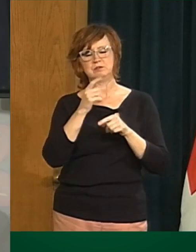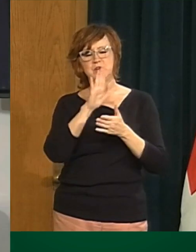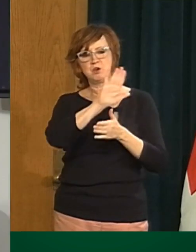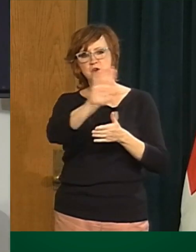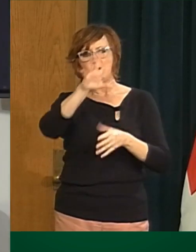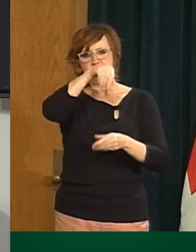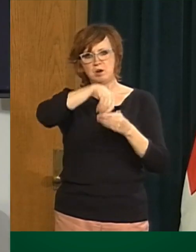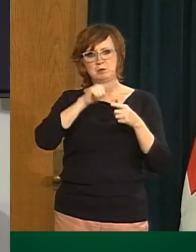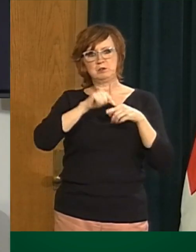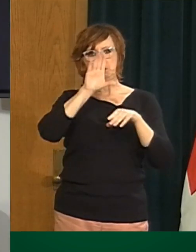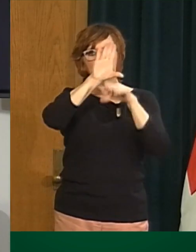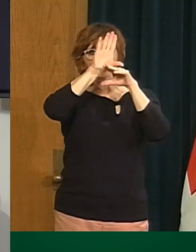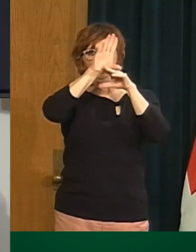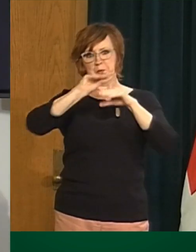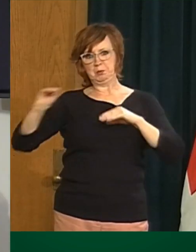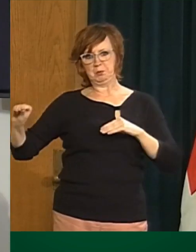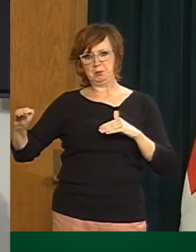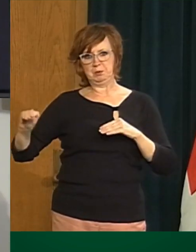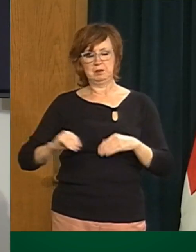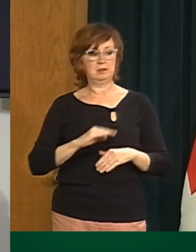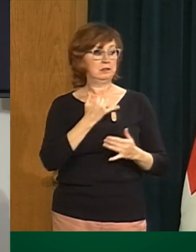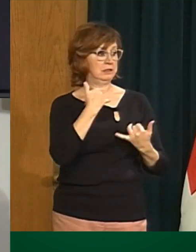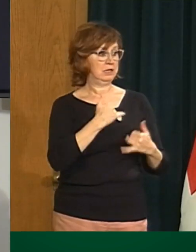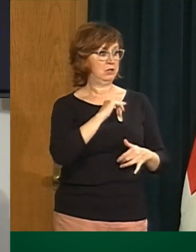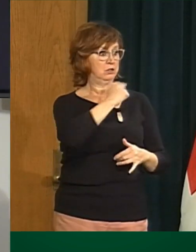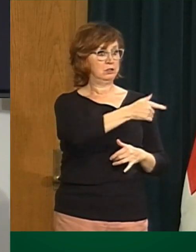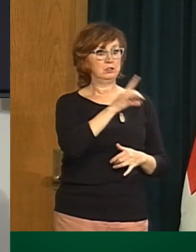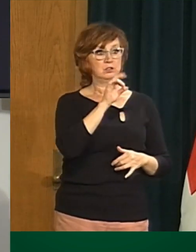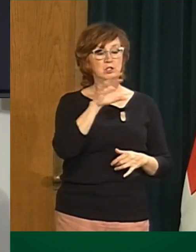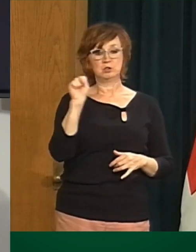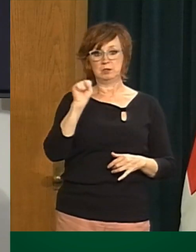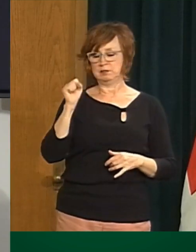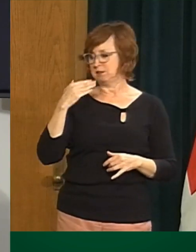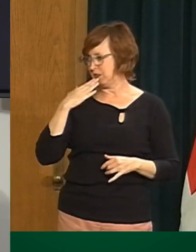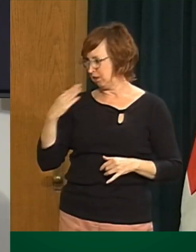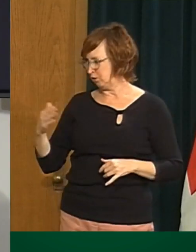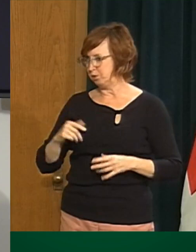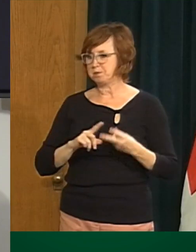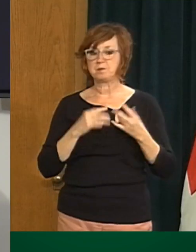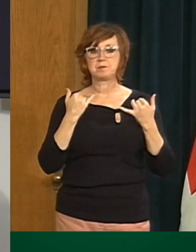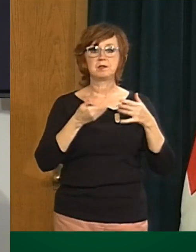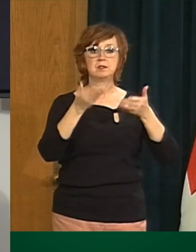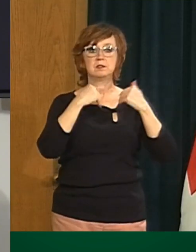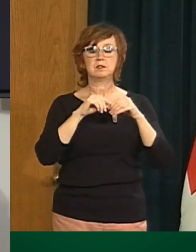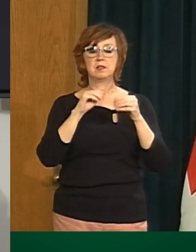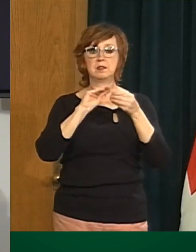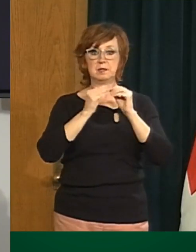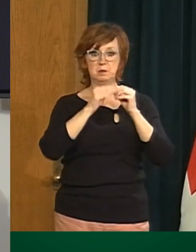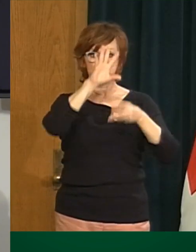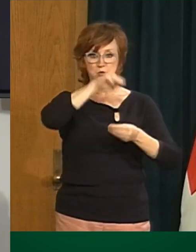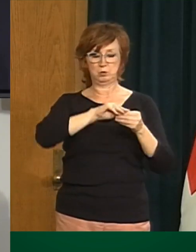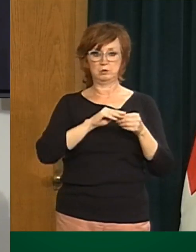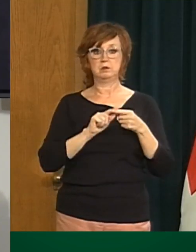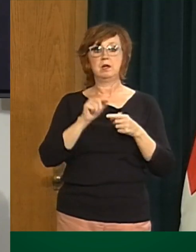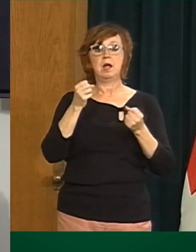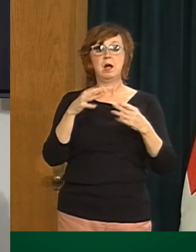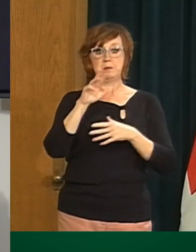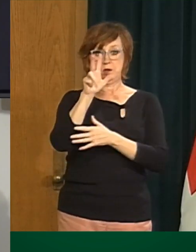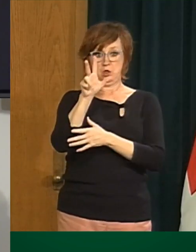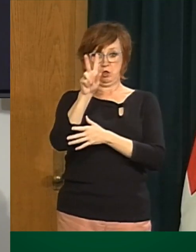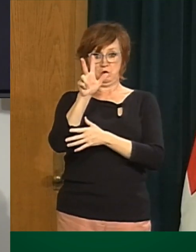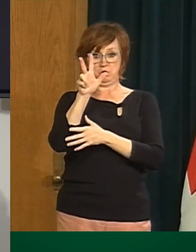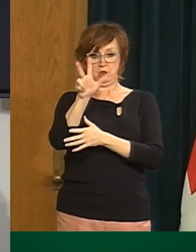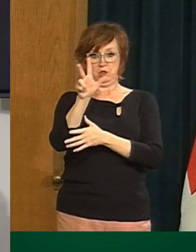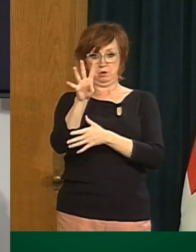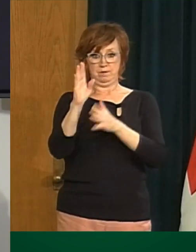Thank you, Premier. So I'll just reinforce some of the numbers that are presented. And So of the 34 new